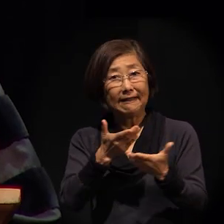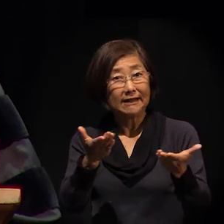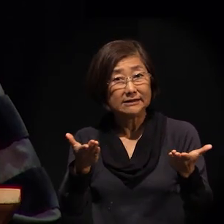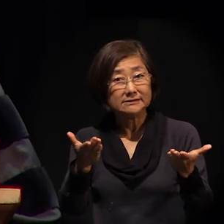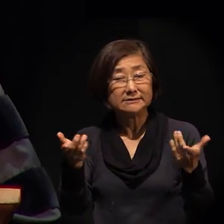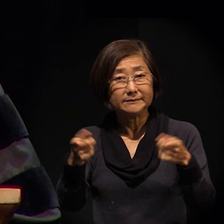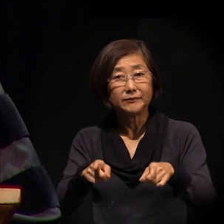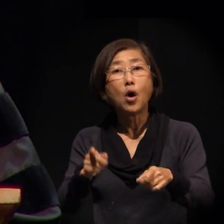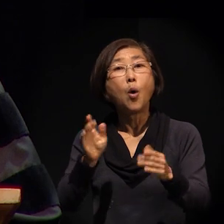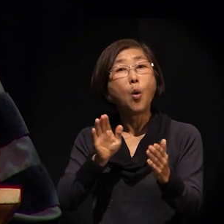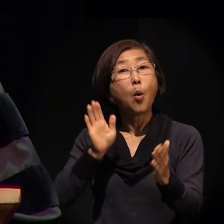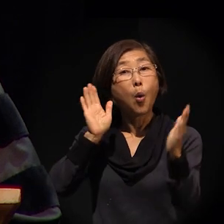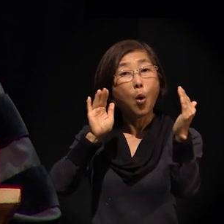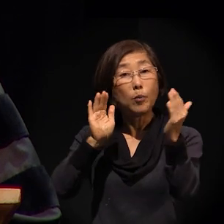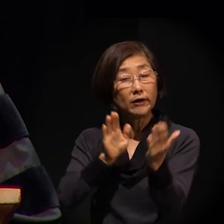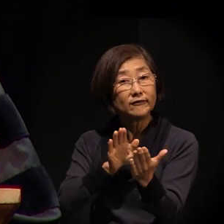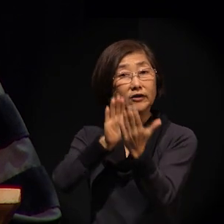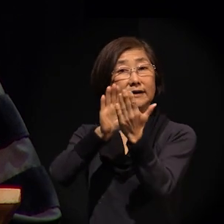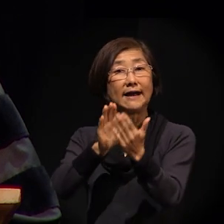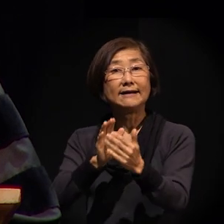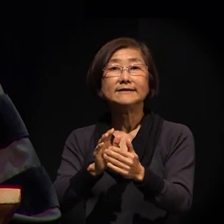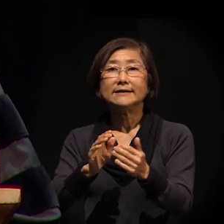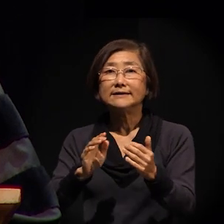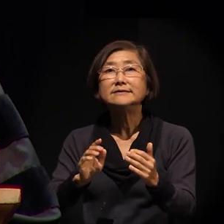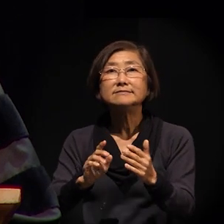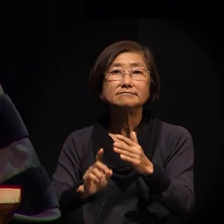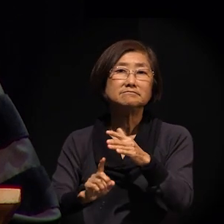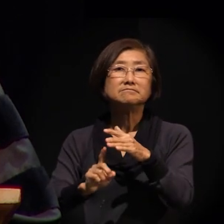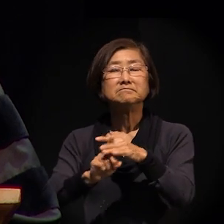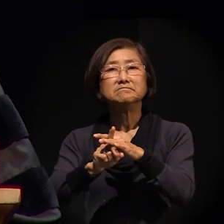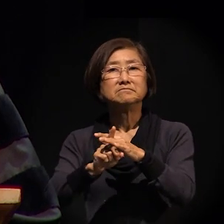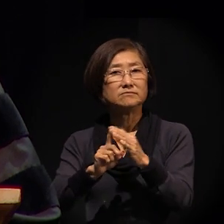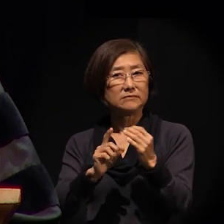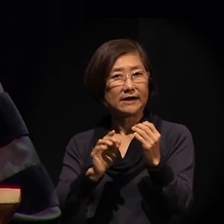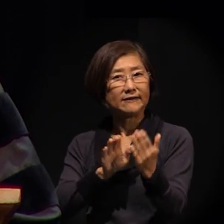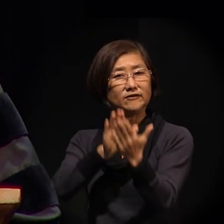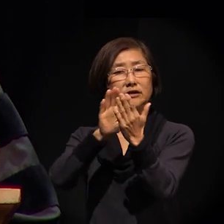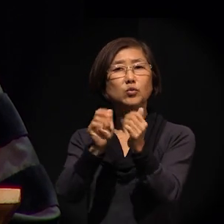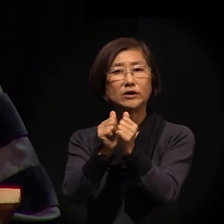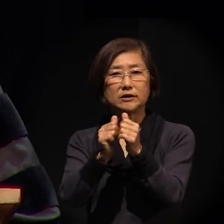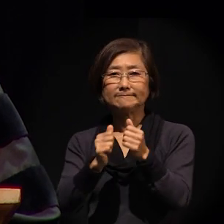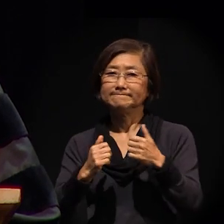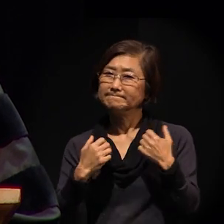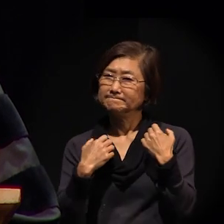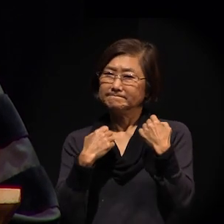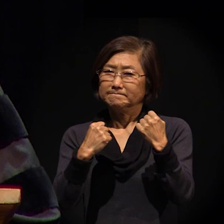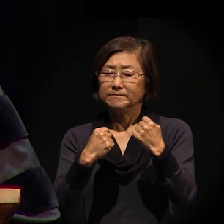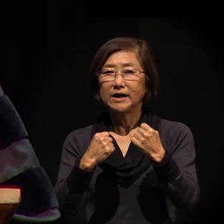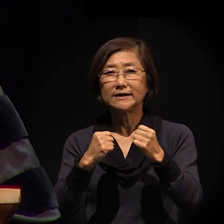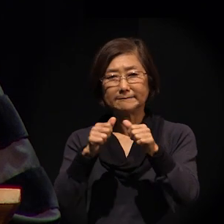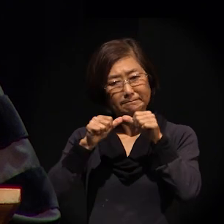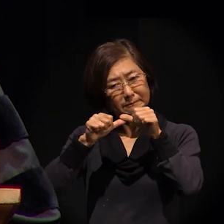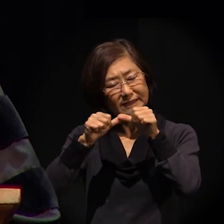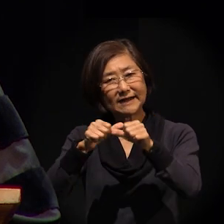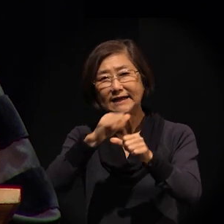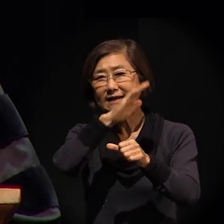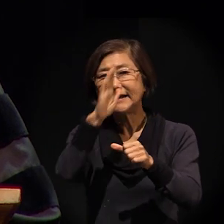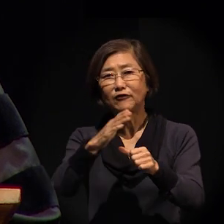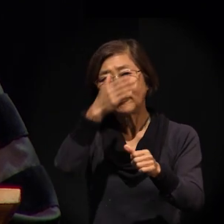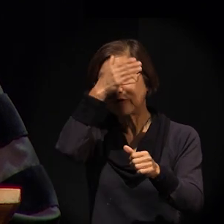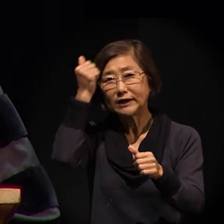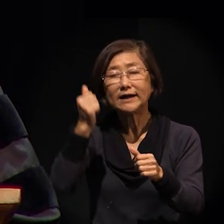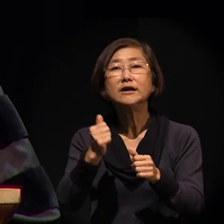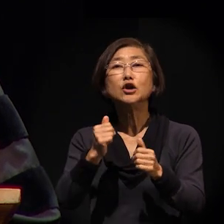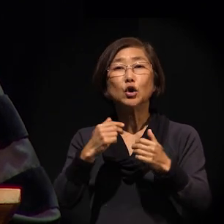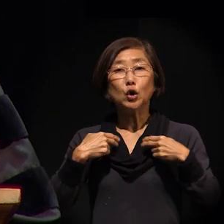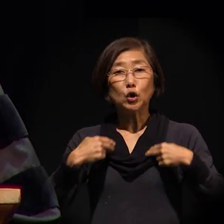the things get, I hope you face the adversities in life with resilience and perseverance,